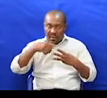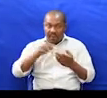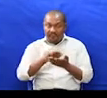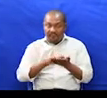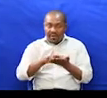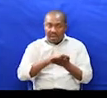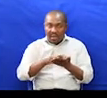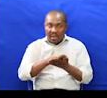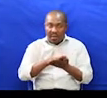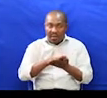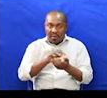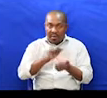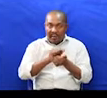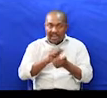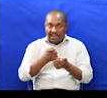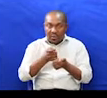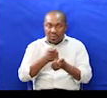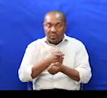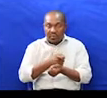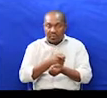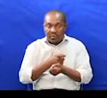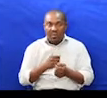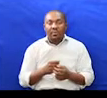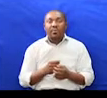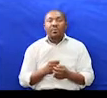electrons. These were